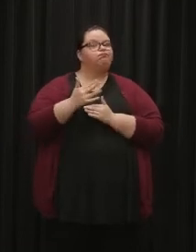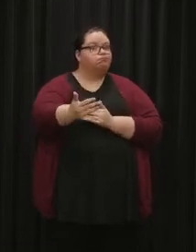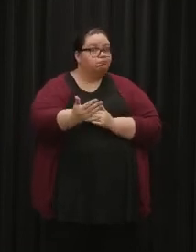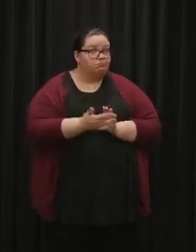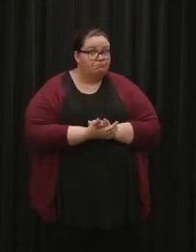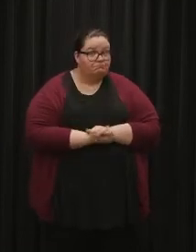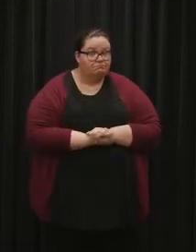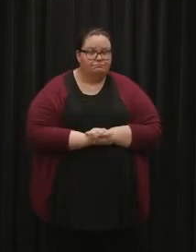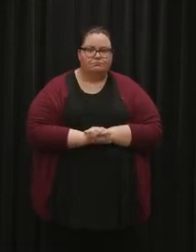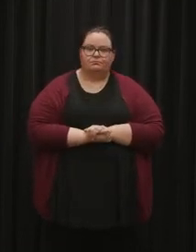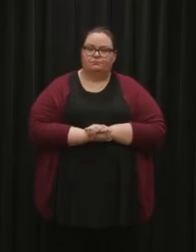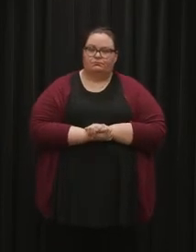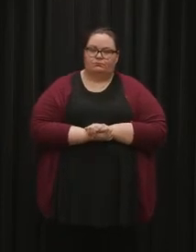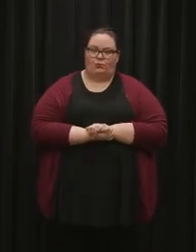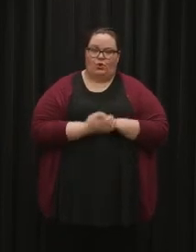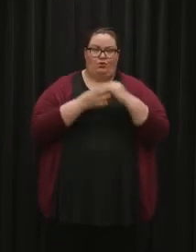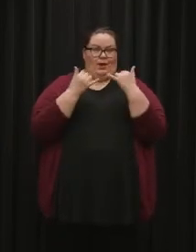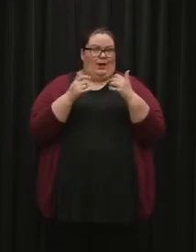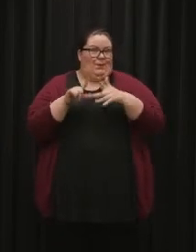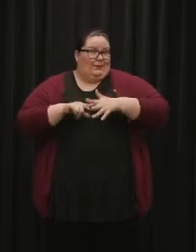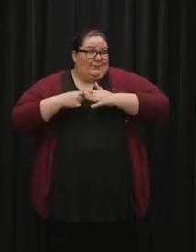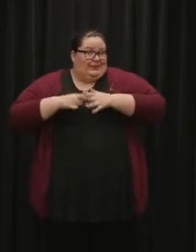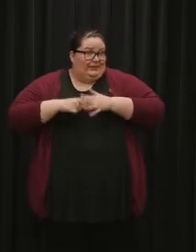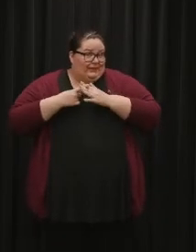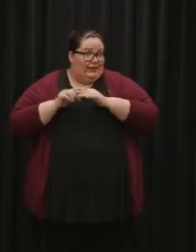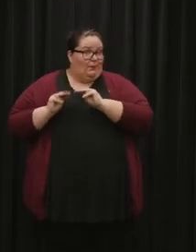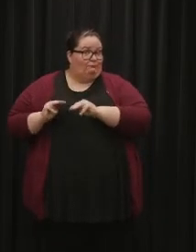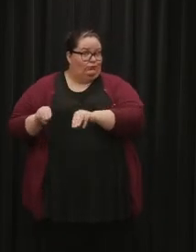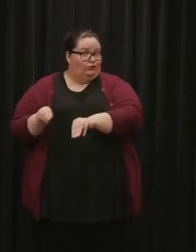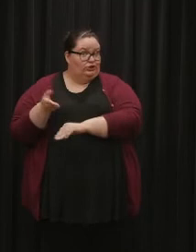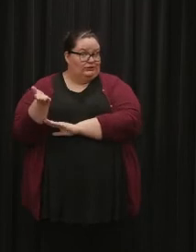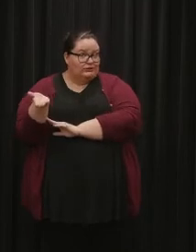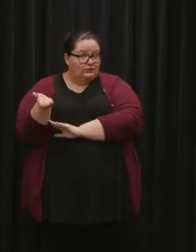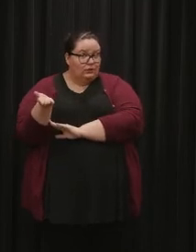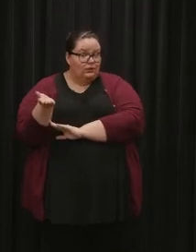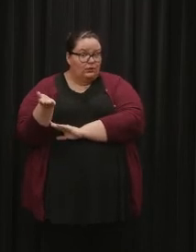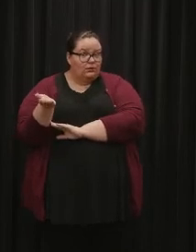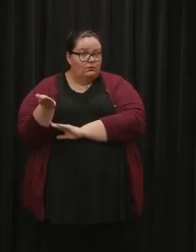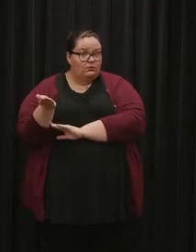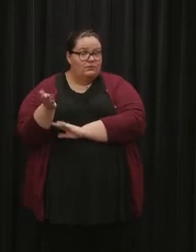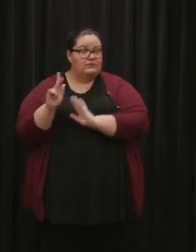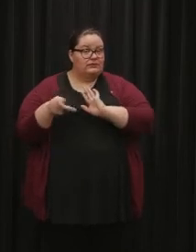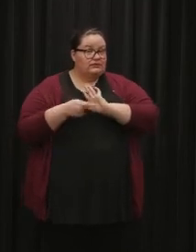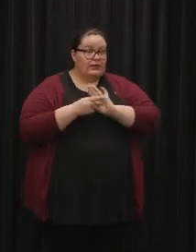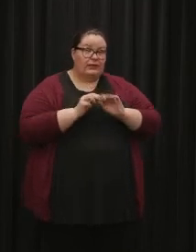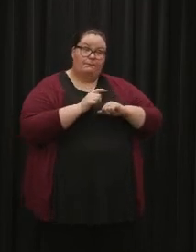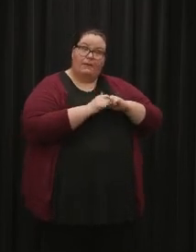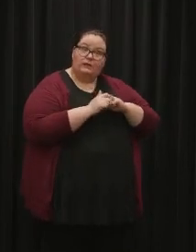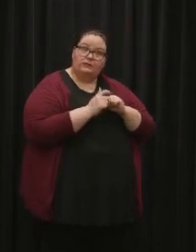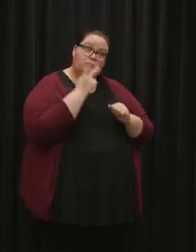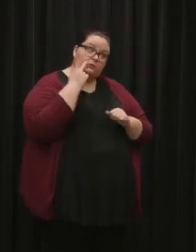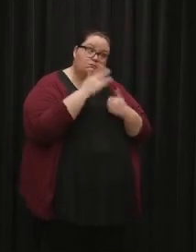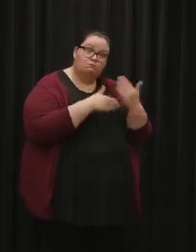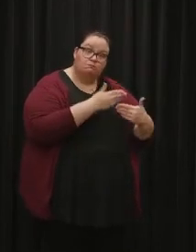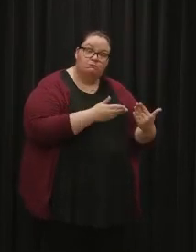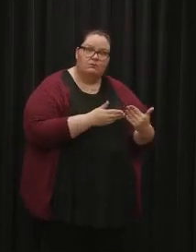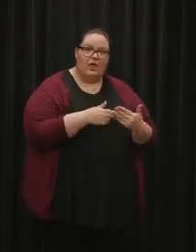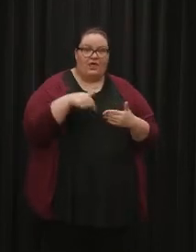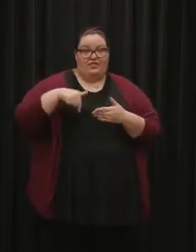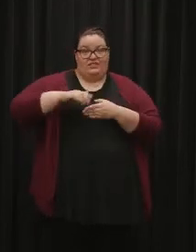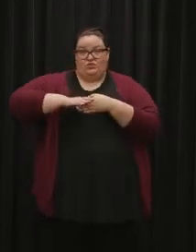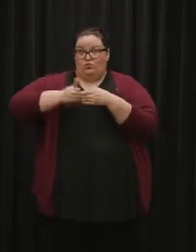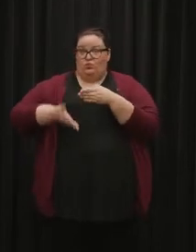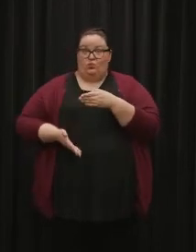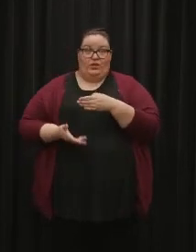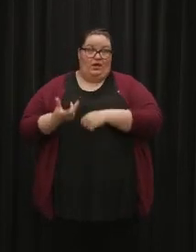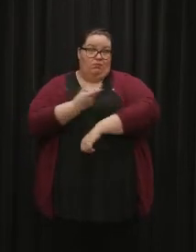is just the first phase in Miramichi, and you can see that what's been put together here on this weekend